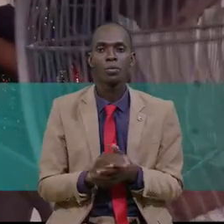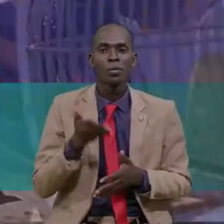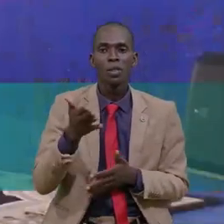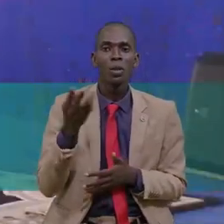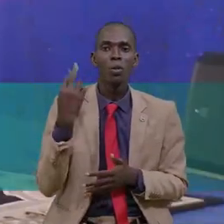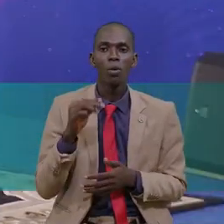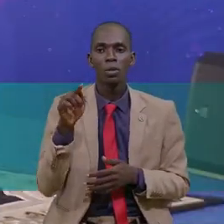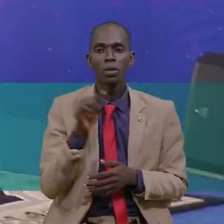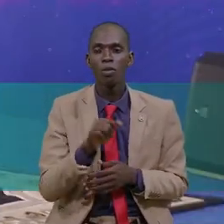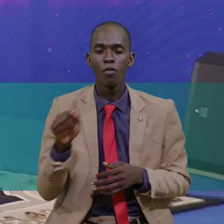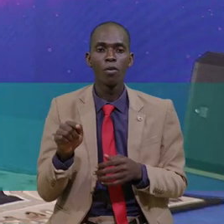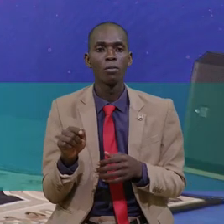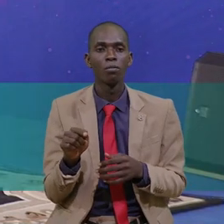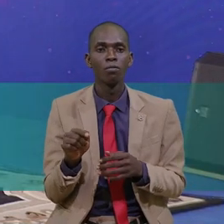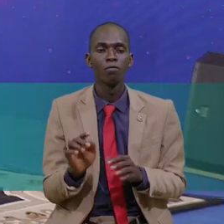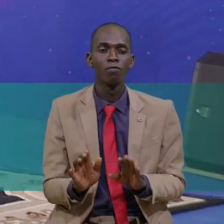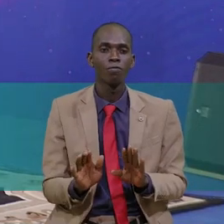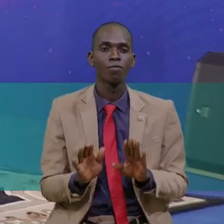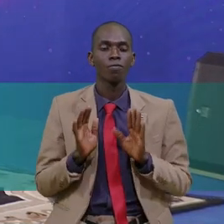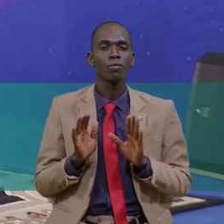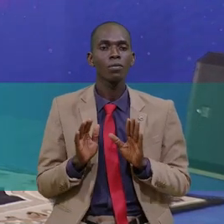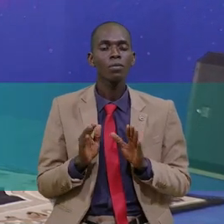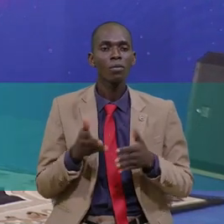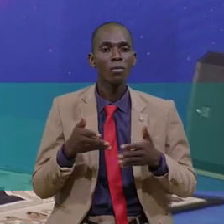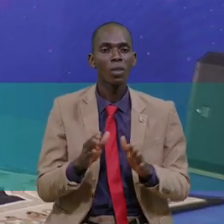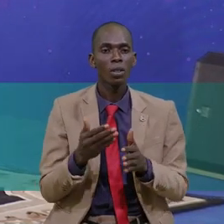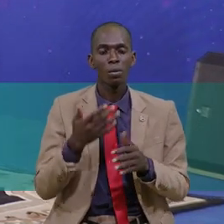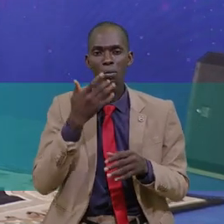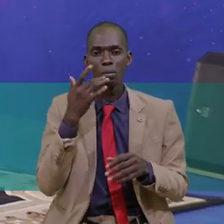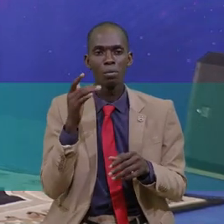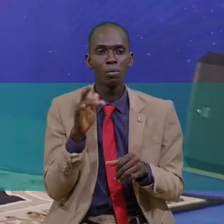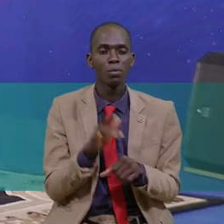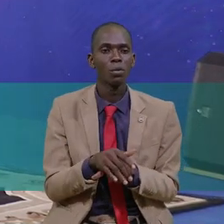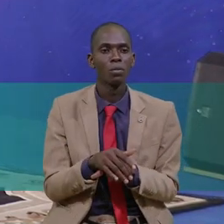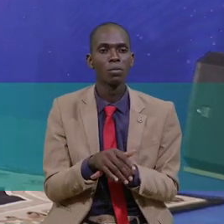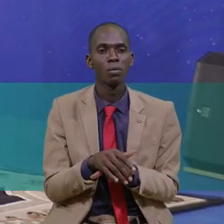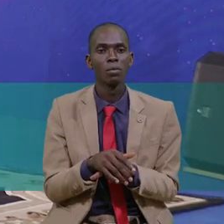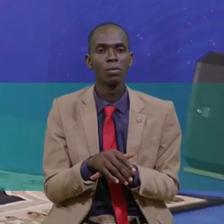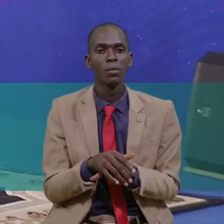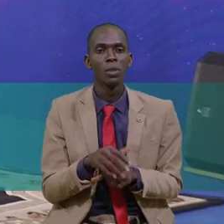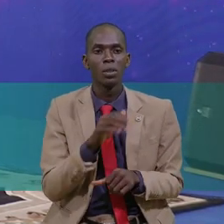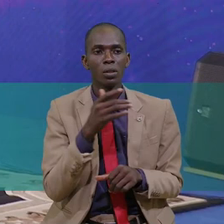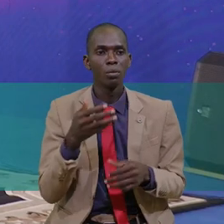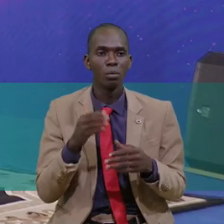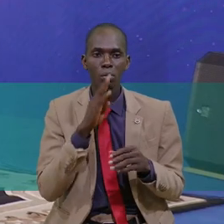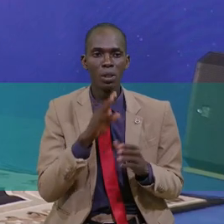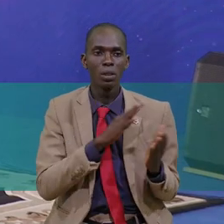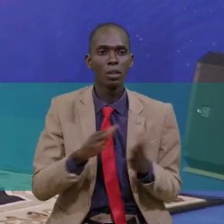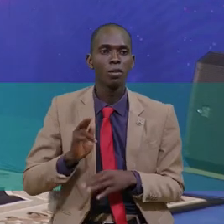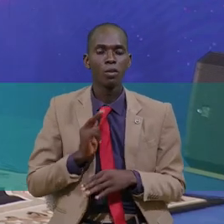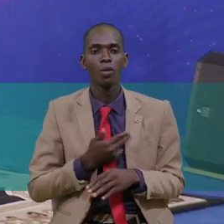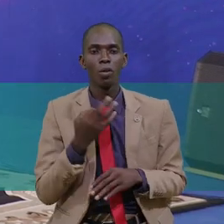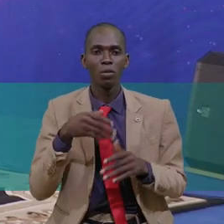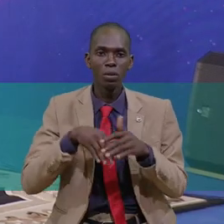fear lest a promise being left us of entering into his